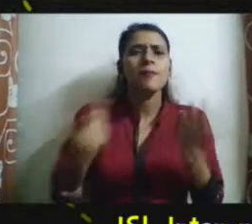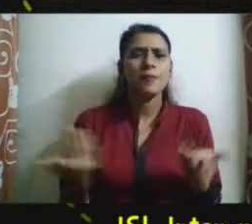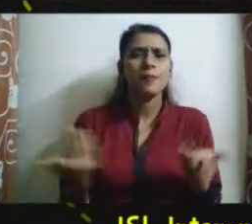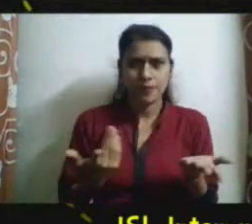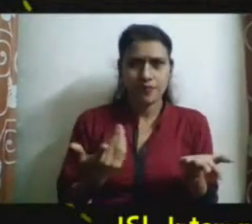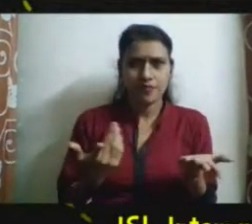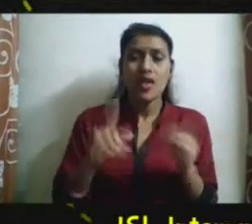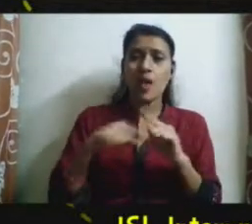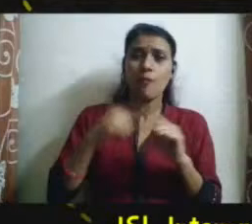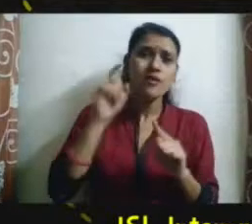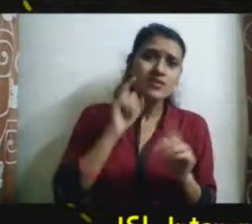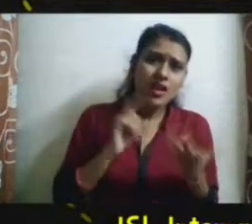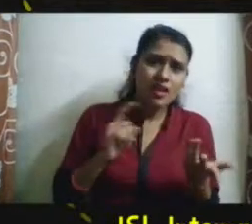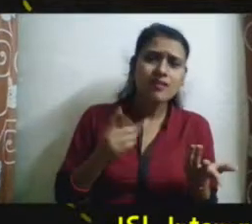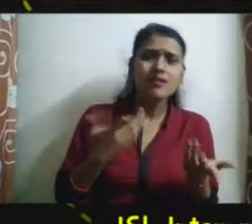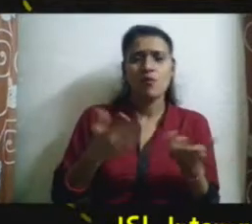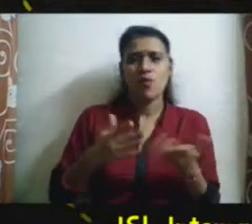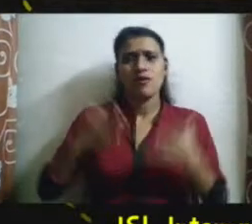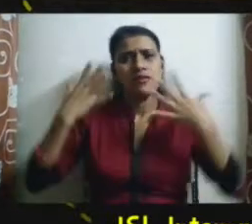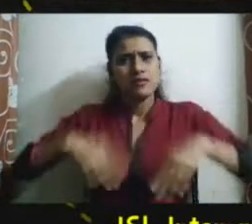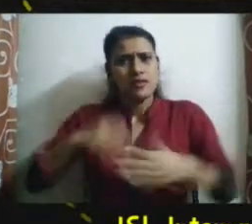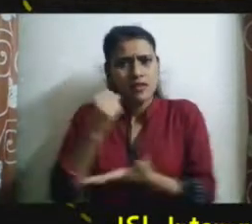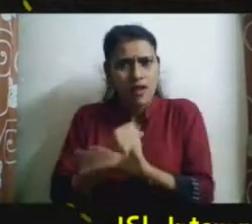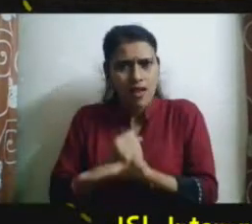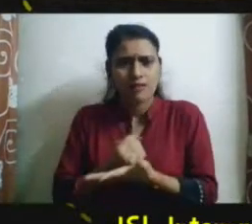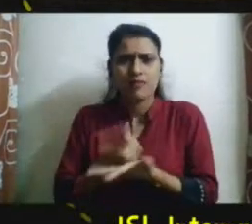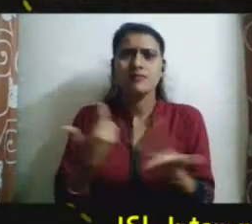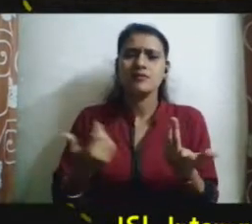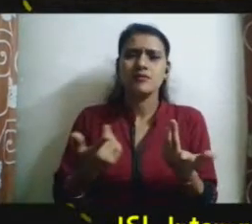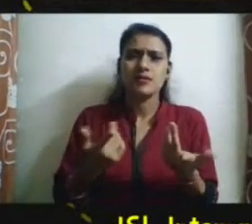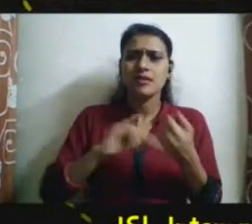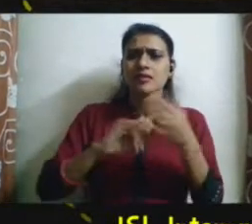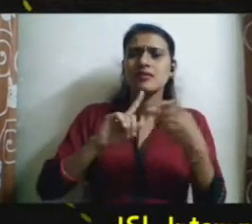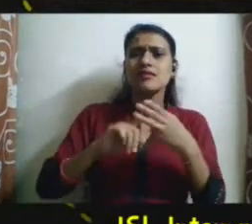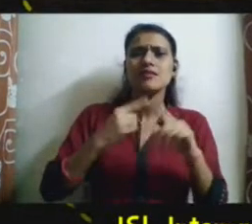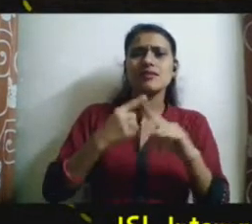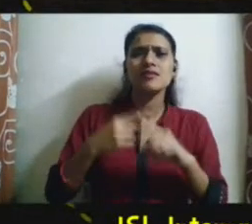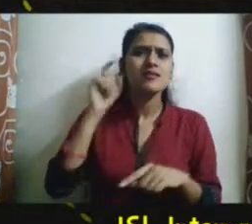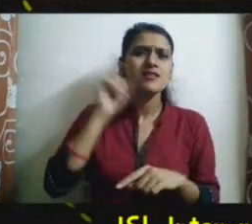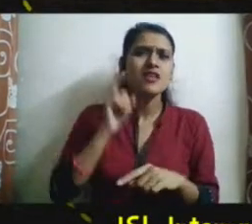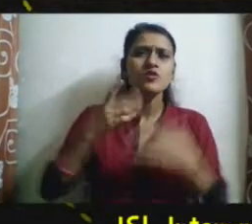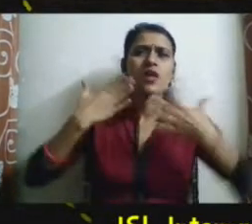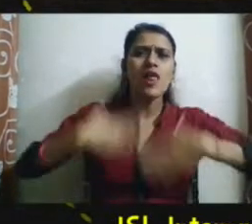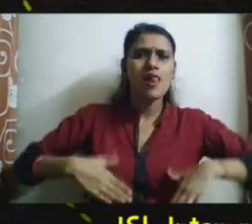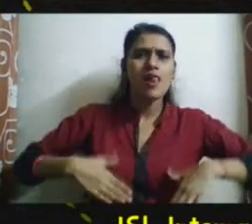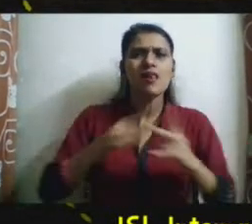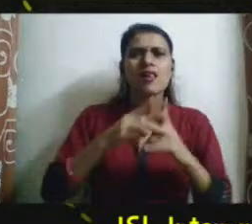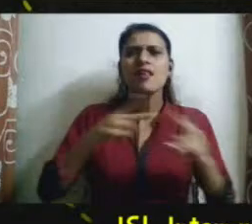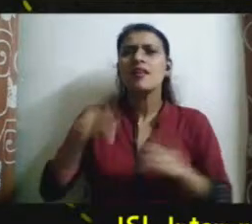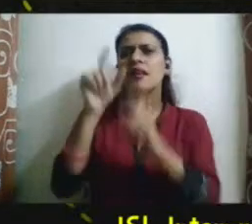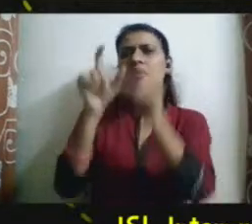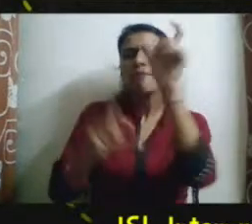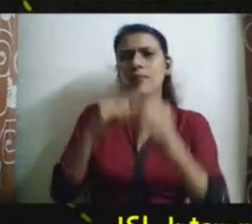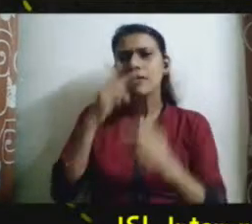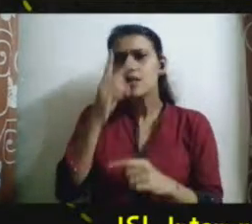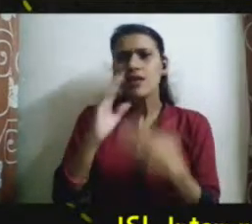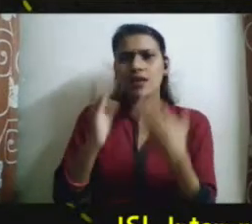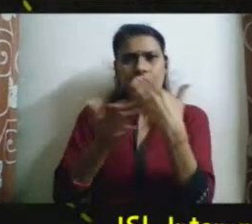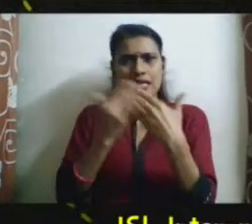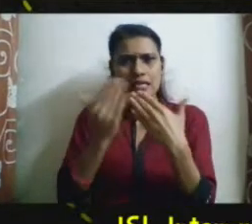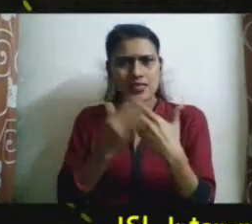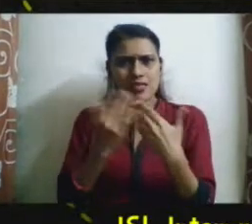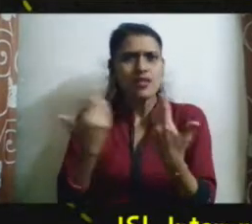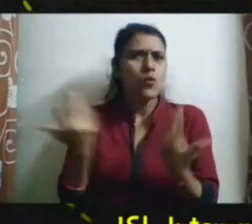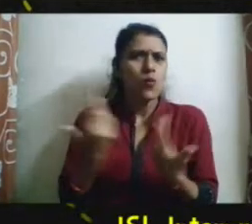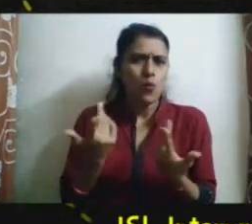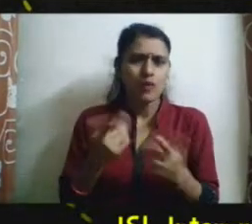sex, people talk about sexual rights, sexual health, but the word pleasure makes people uneasy. And sometimes it's this whole thing of